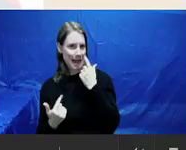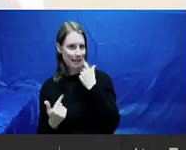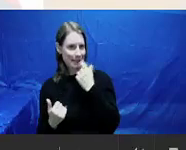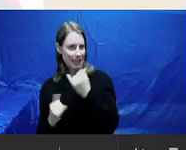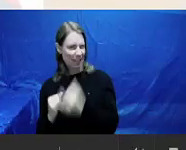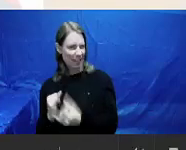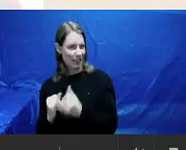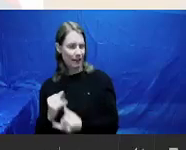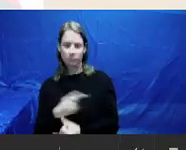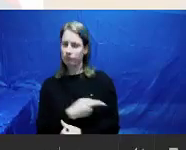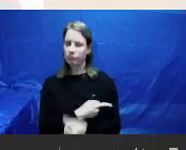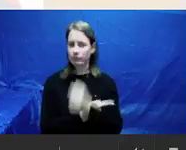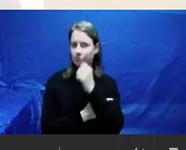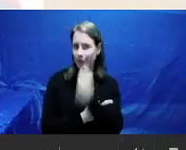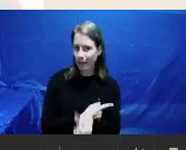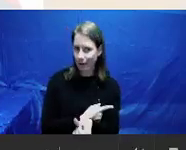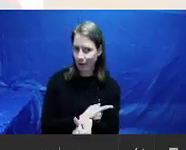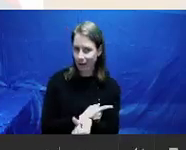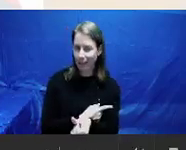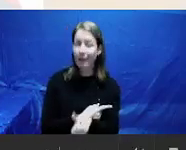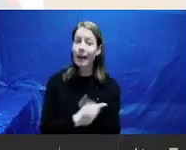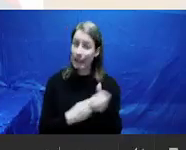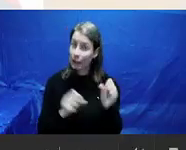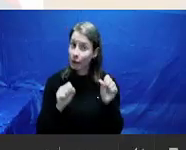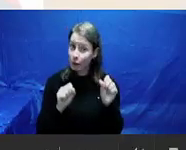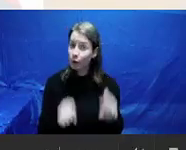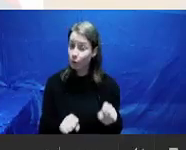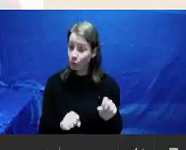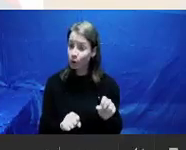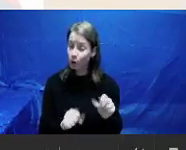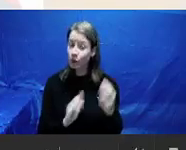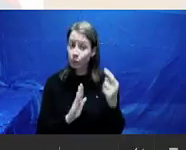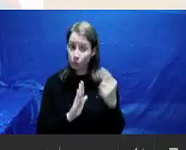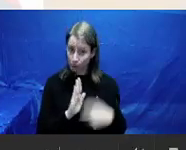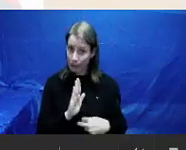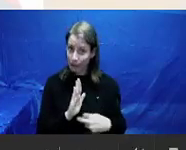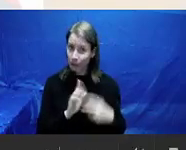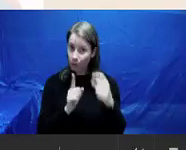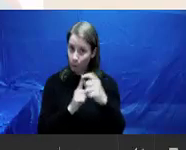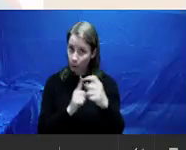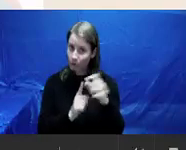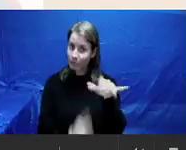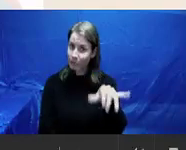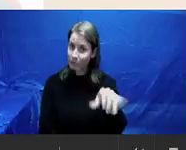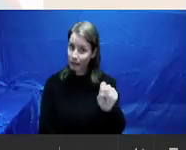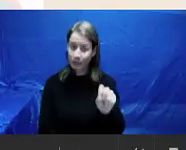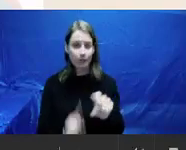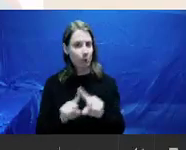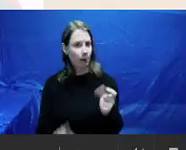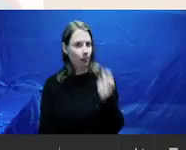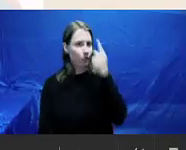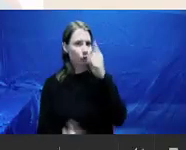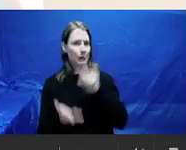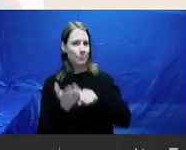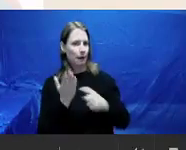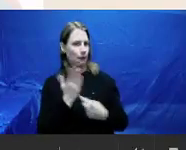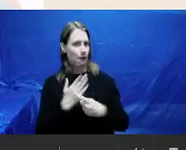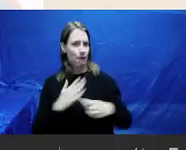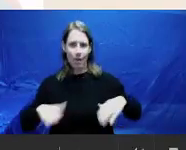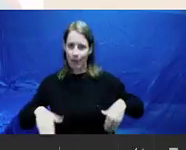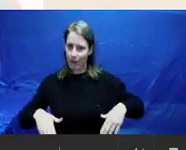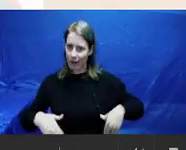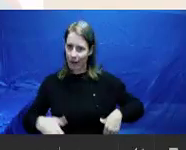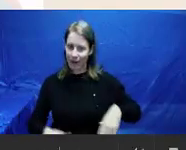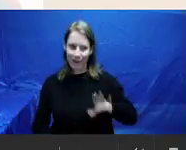he could read every word, he wasn't unpacking the metaphors yet. And so there's a certain degree of background knowledge that he